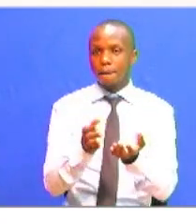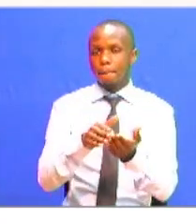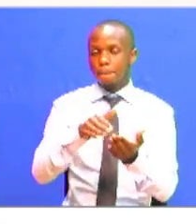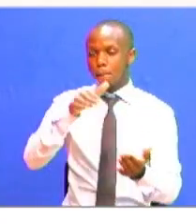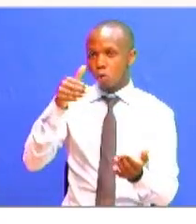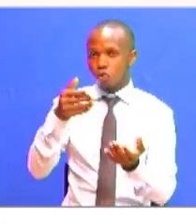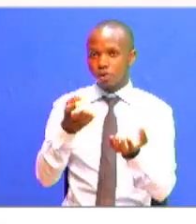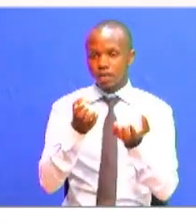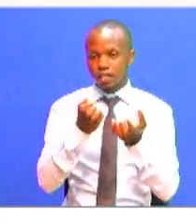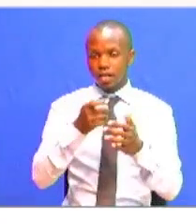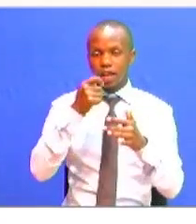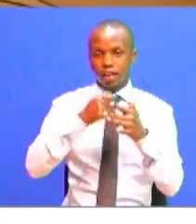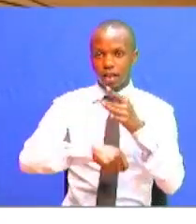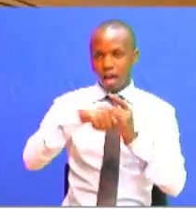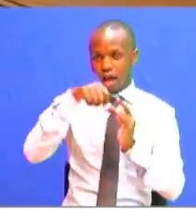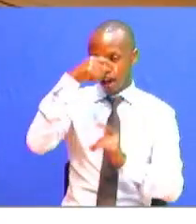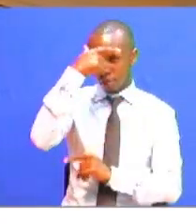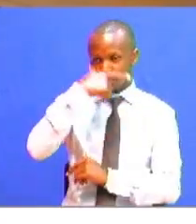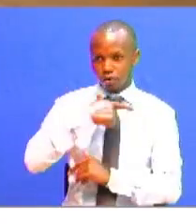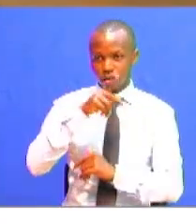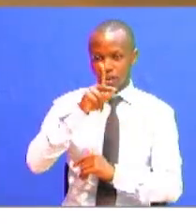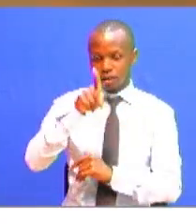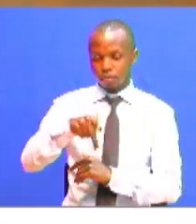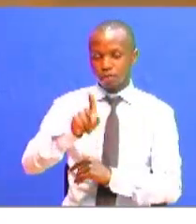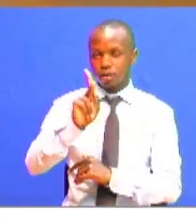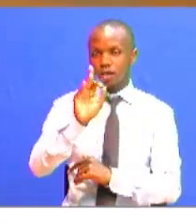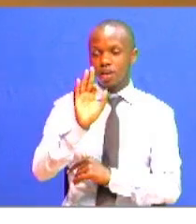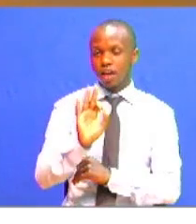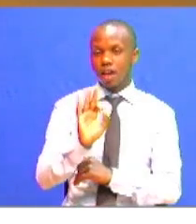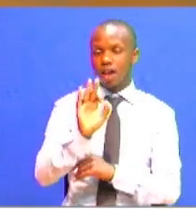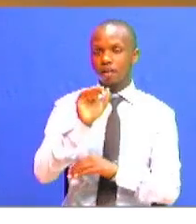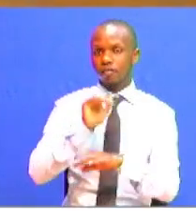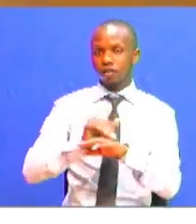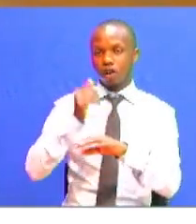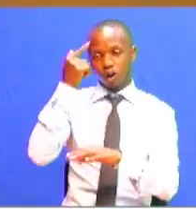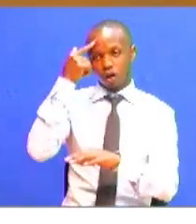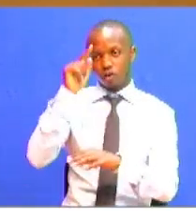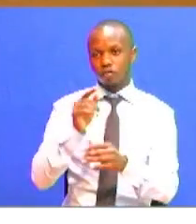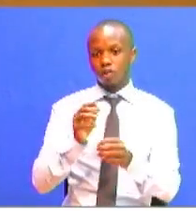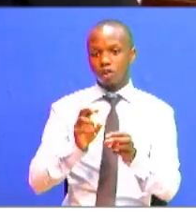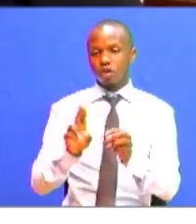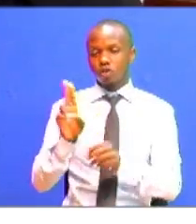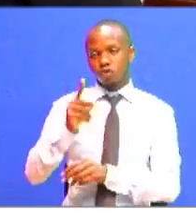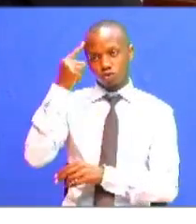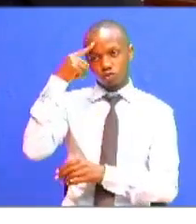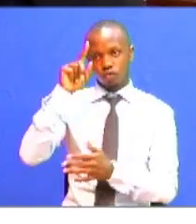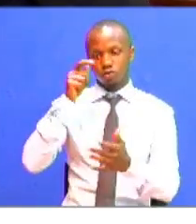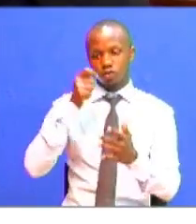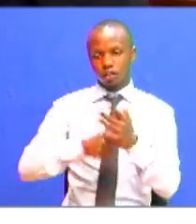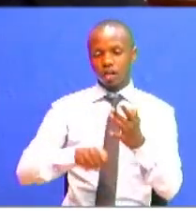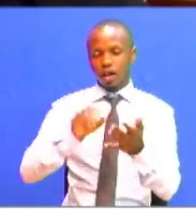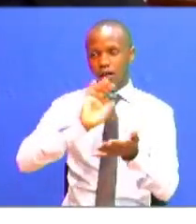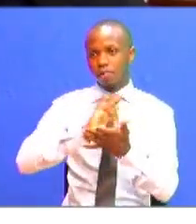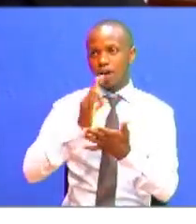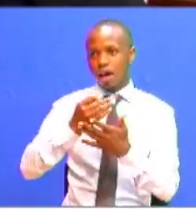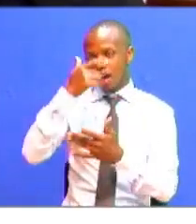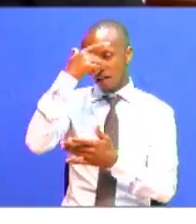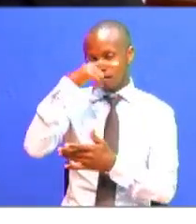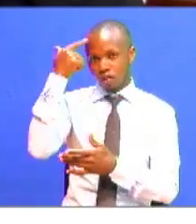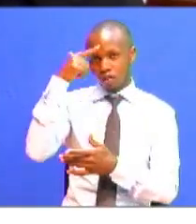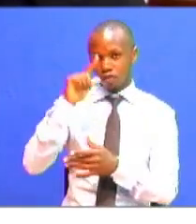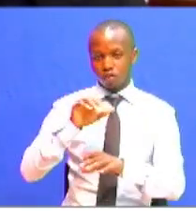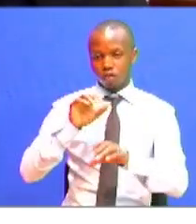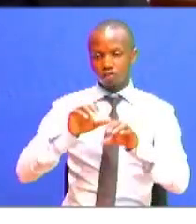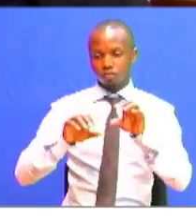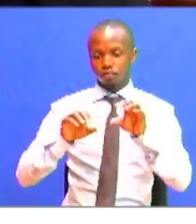in tax policies. PKF Kenya also called for the alignment of the Finance Bill 2024's fiscal policy with the international best practices